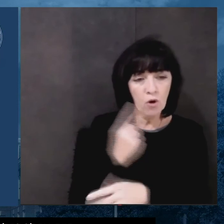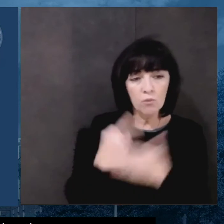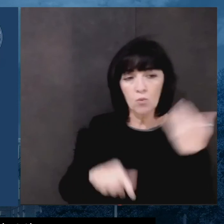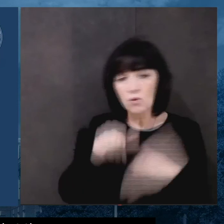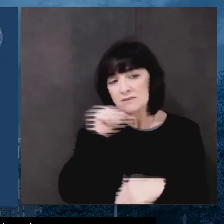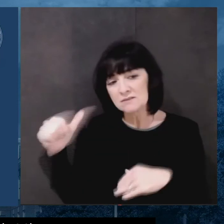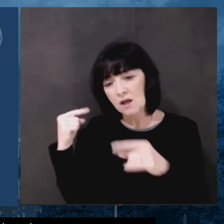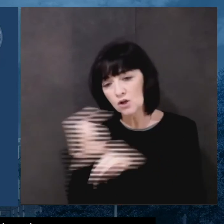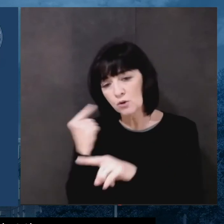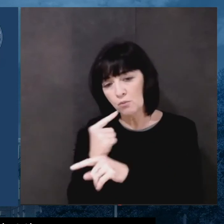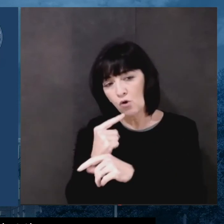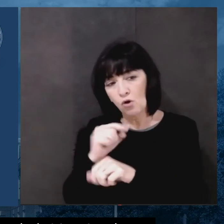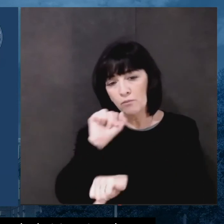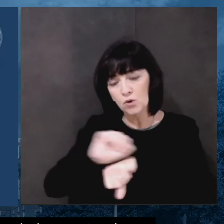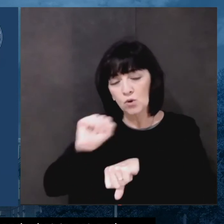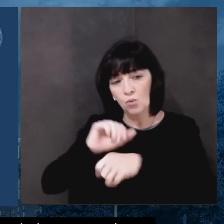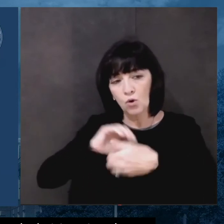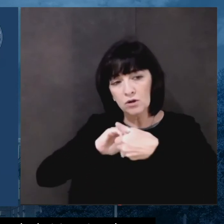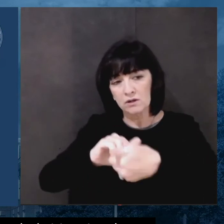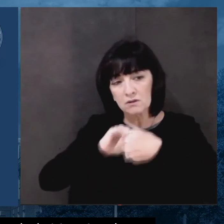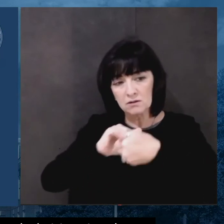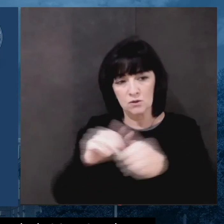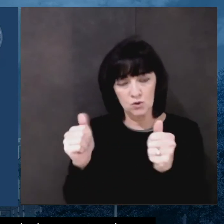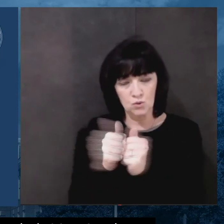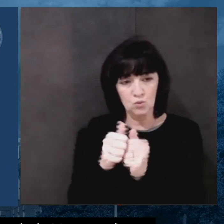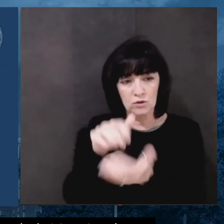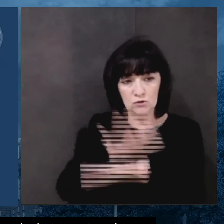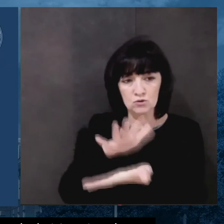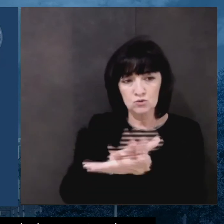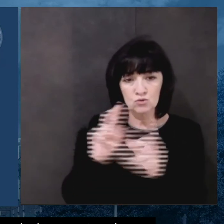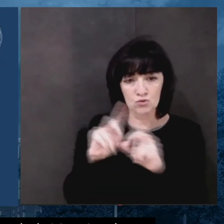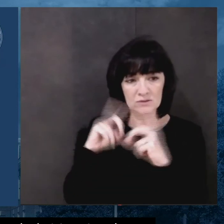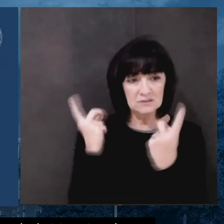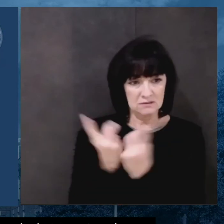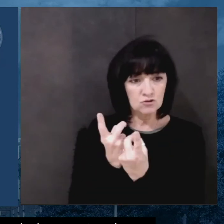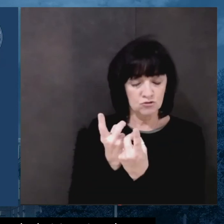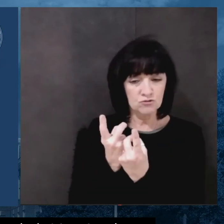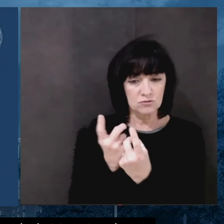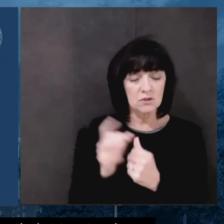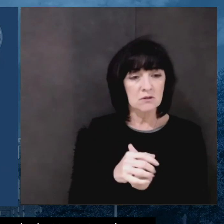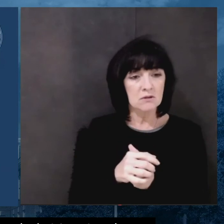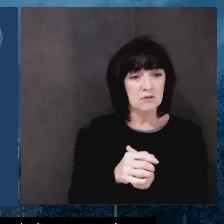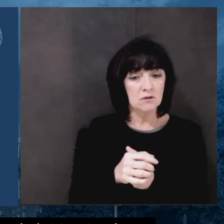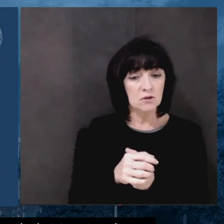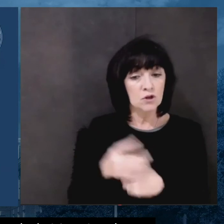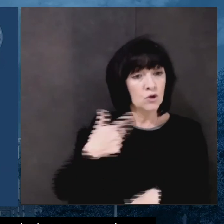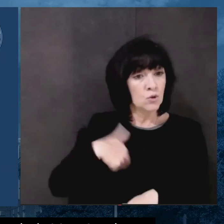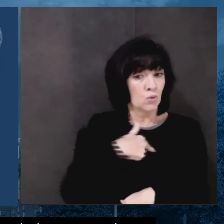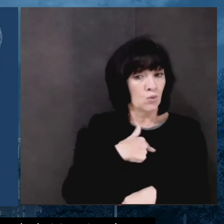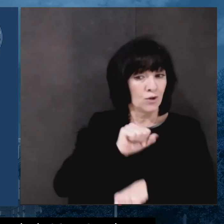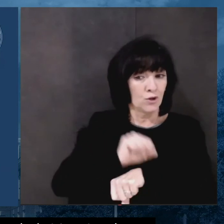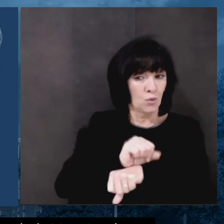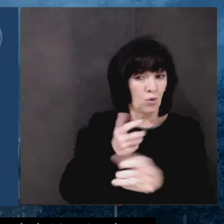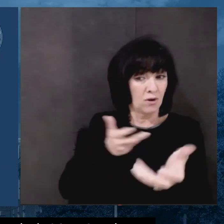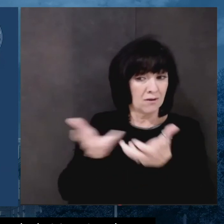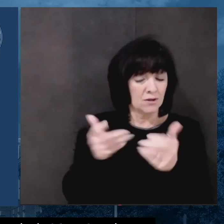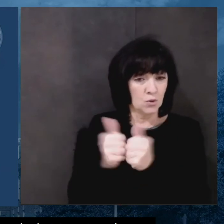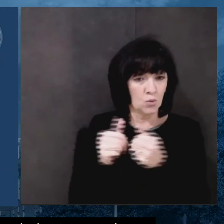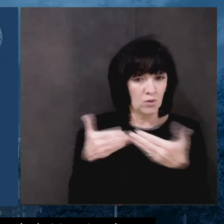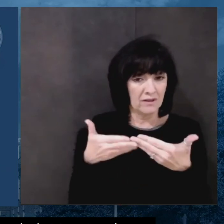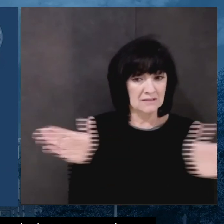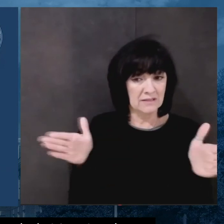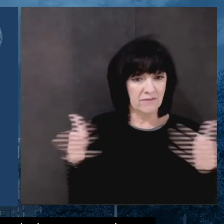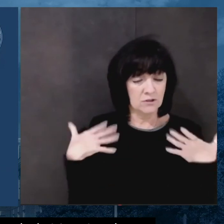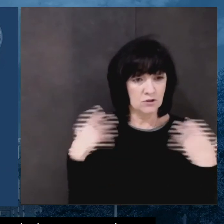with the school districts. Now, I say that recognizing that we had worked with the Division of Public Health and established those criteria